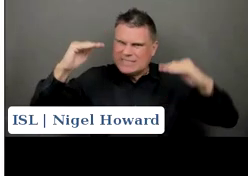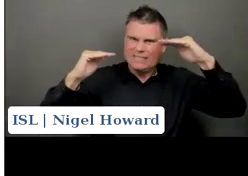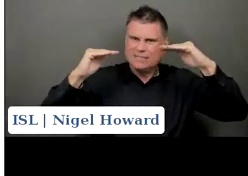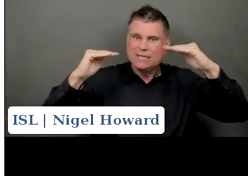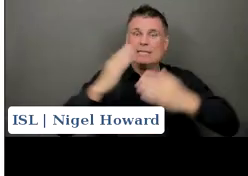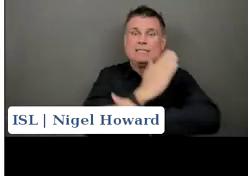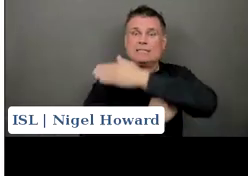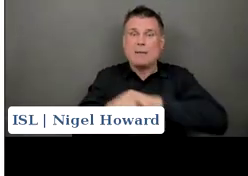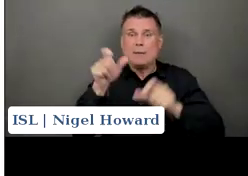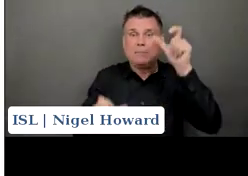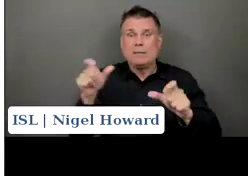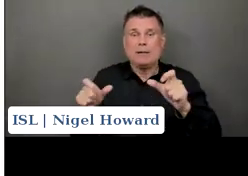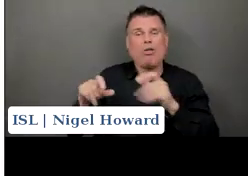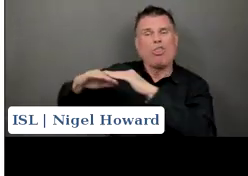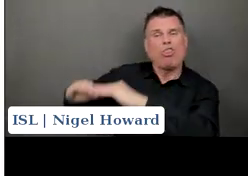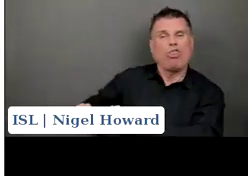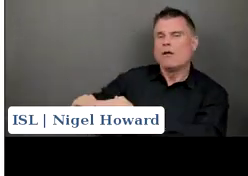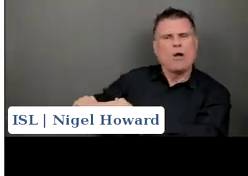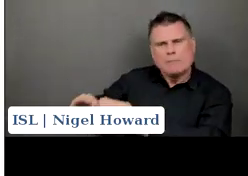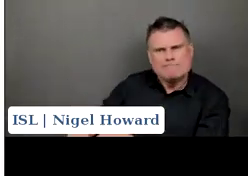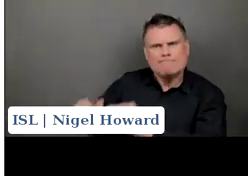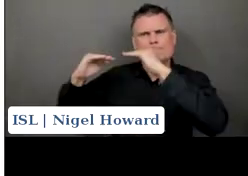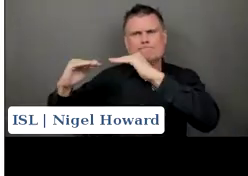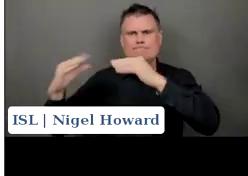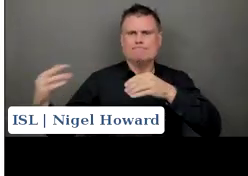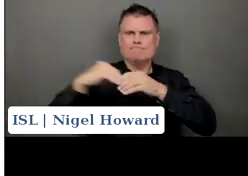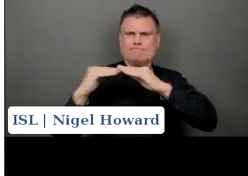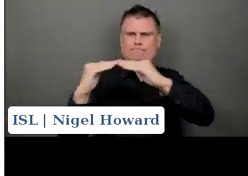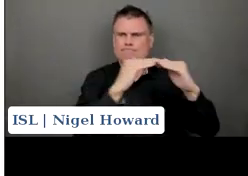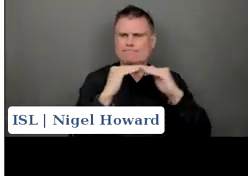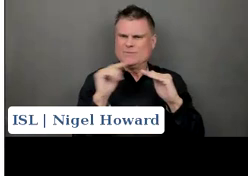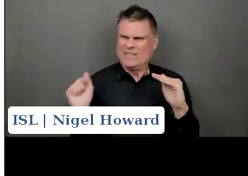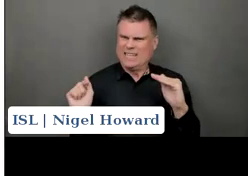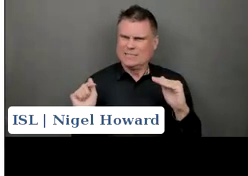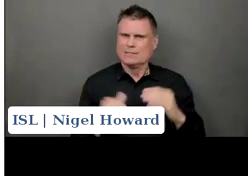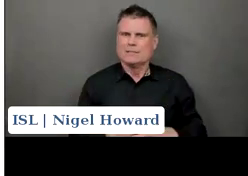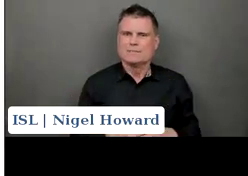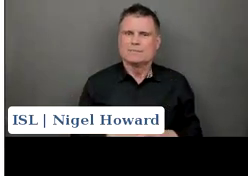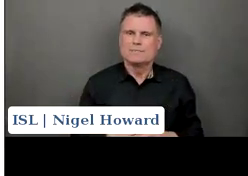case of Uruguay, and we have the chance to have with us